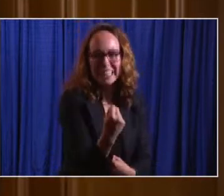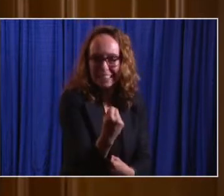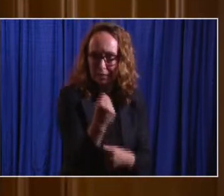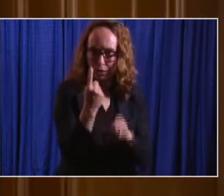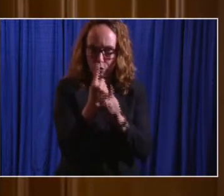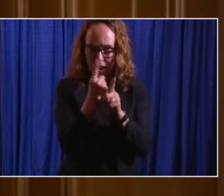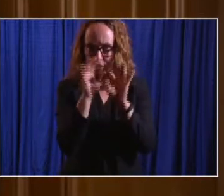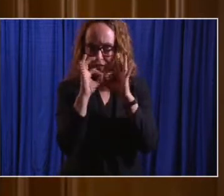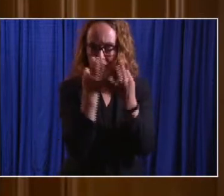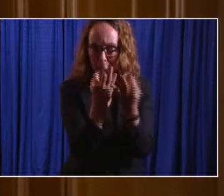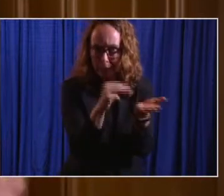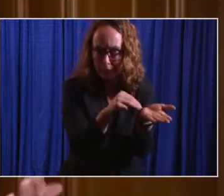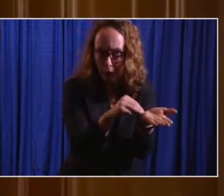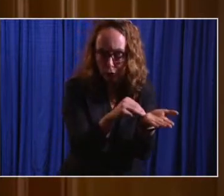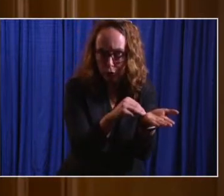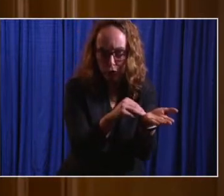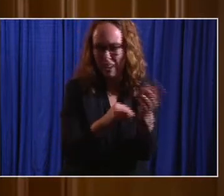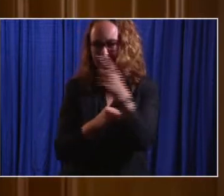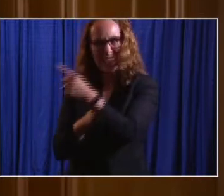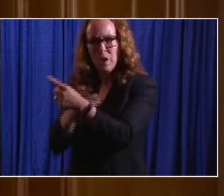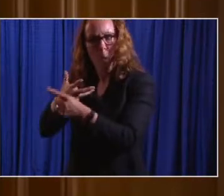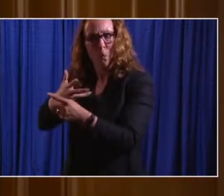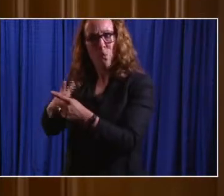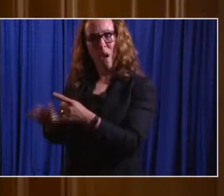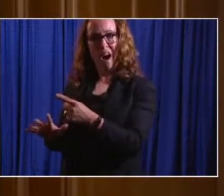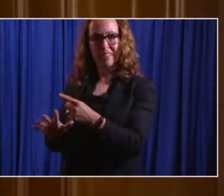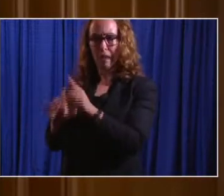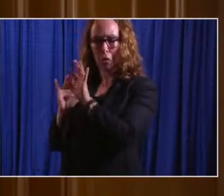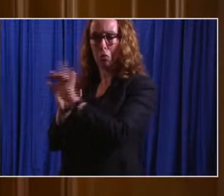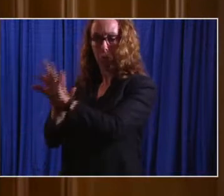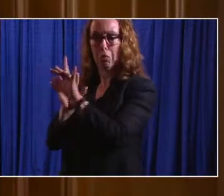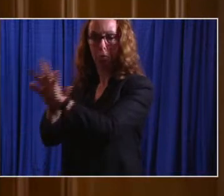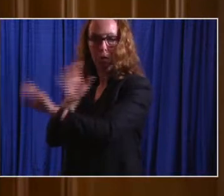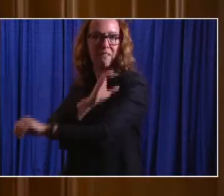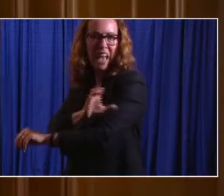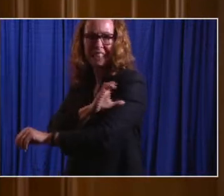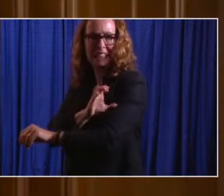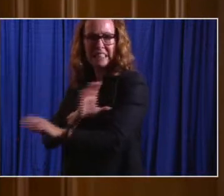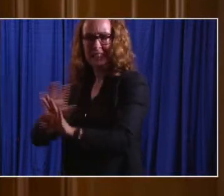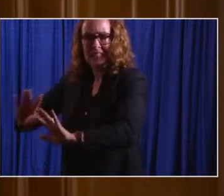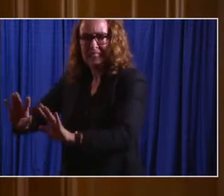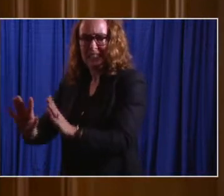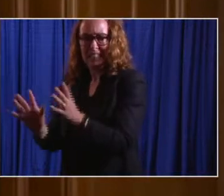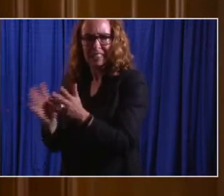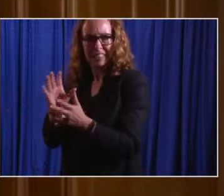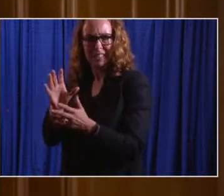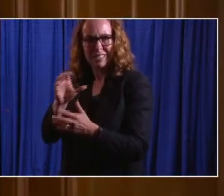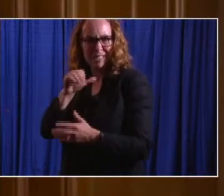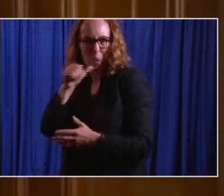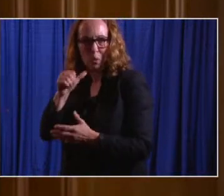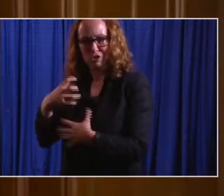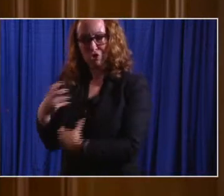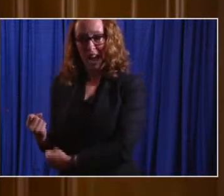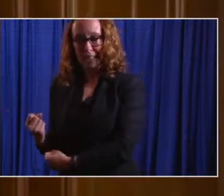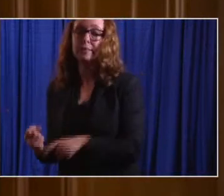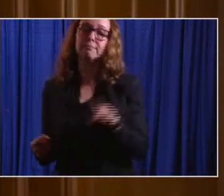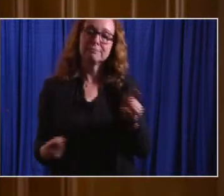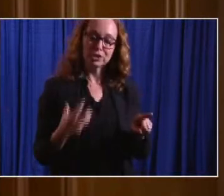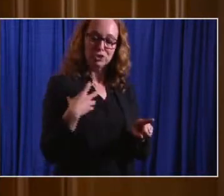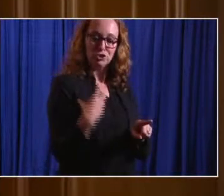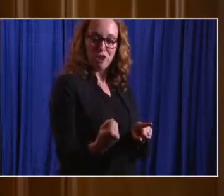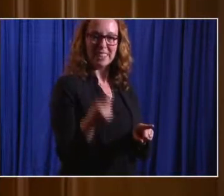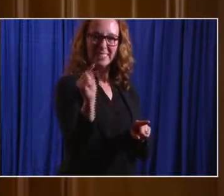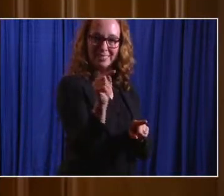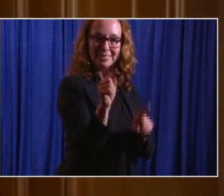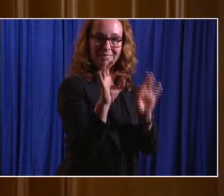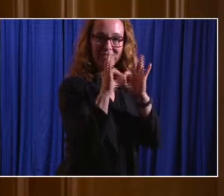vaccine, whereas they might not have gone to a mass vaccination site or might not have gone to their local pharmacy. So we have changed that, but